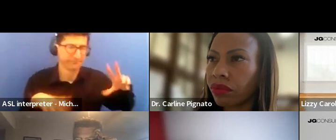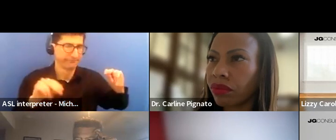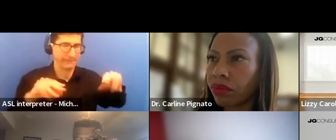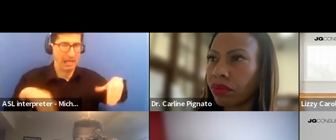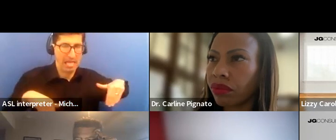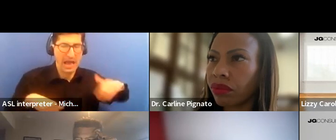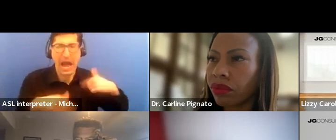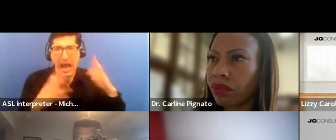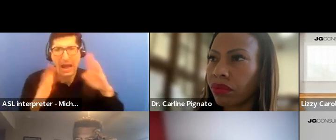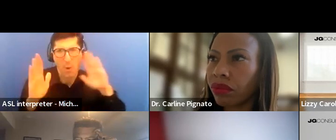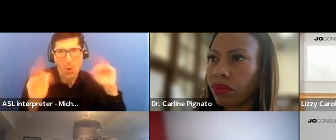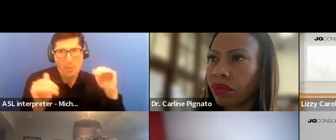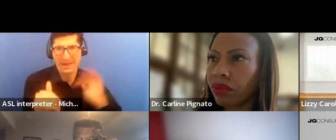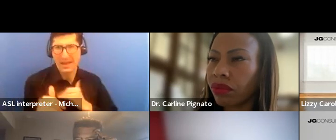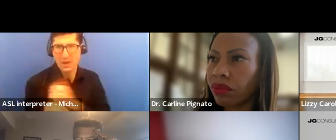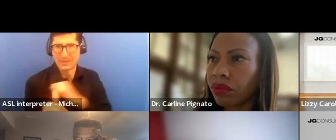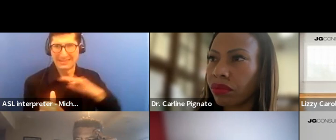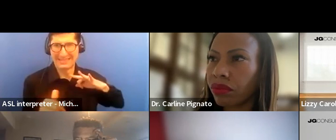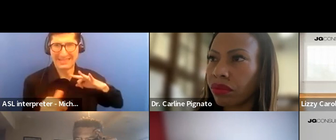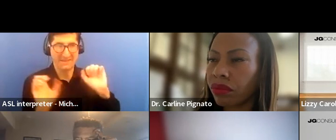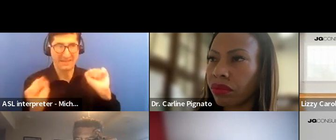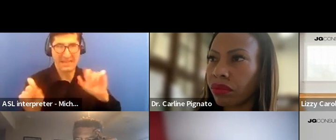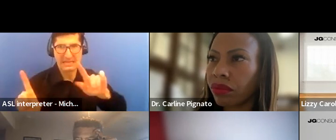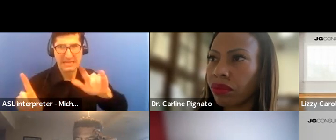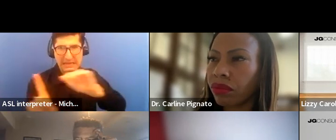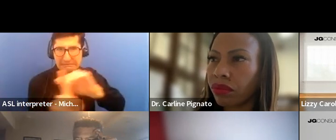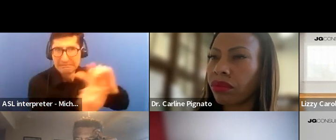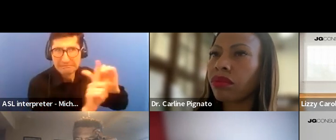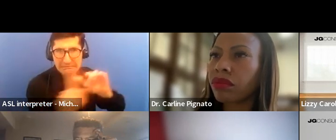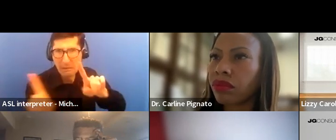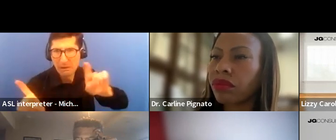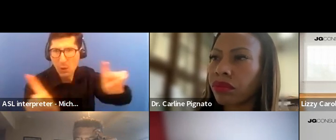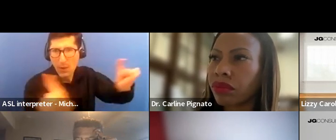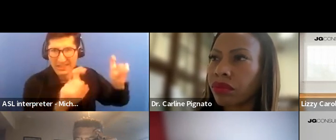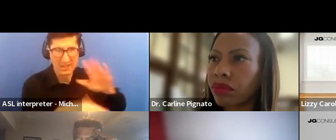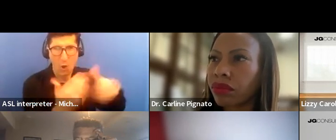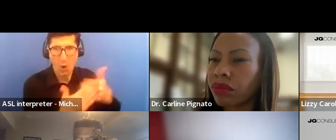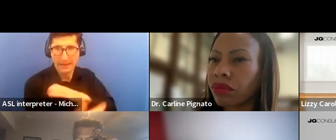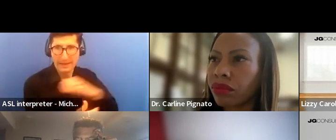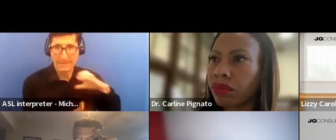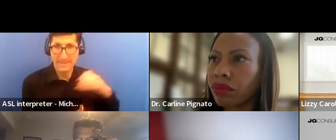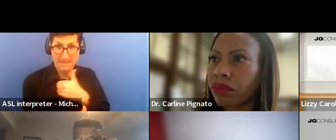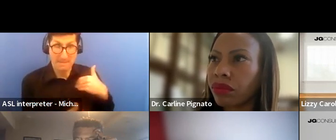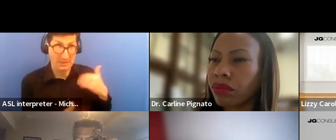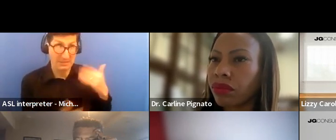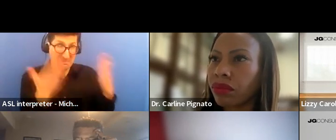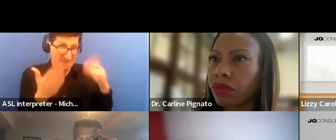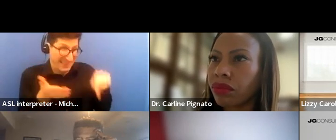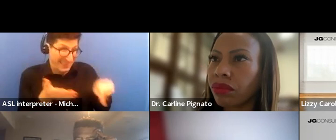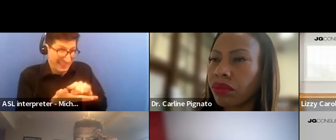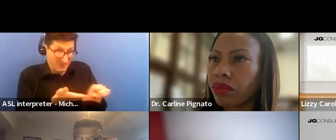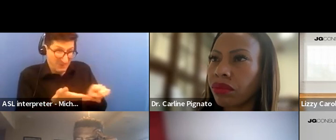for the assistance of our staff to poll the committee so that we can identify those dates between now and maybe in the next week or so.